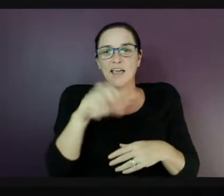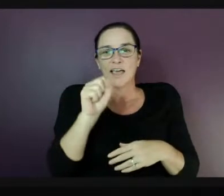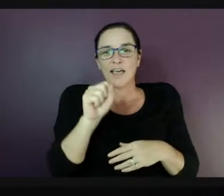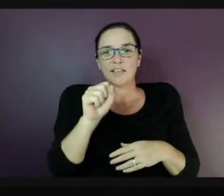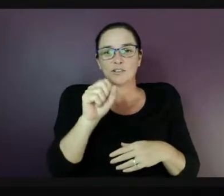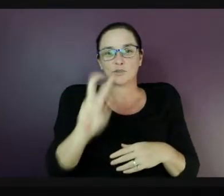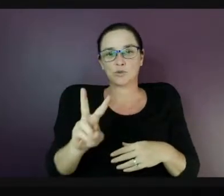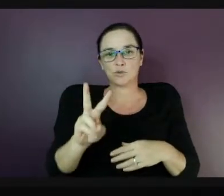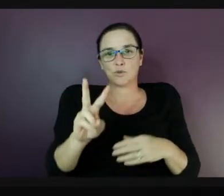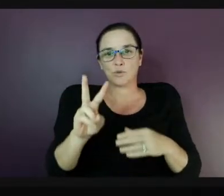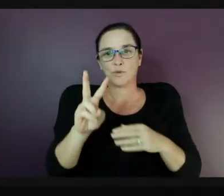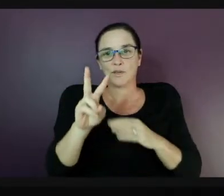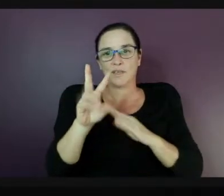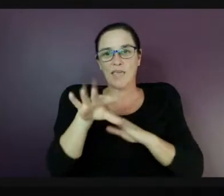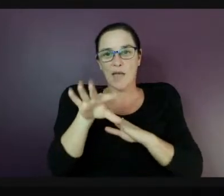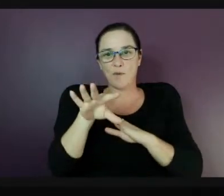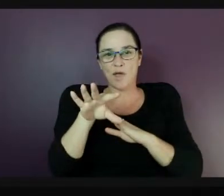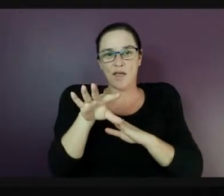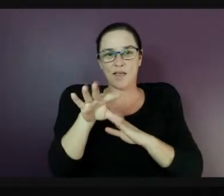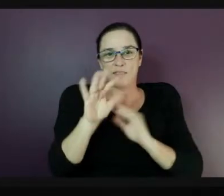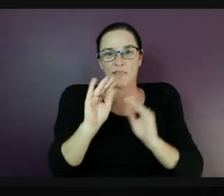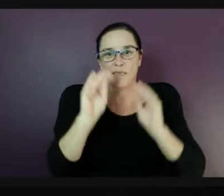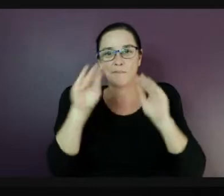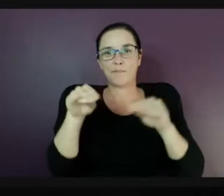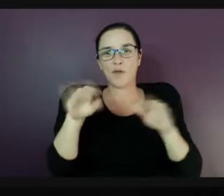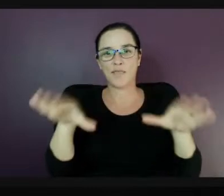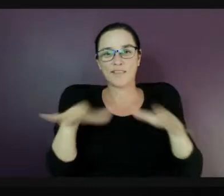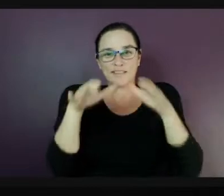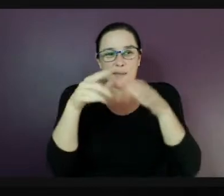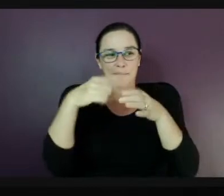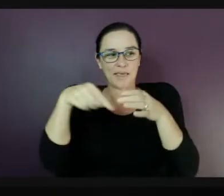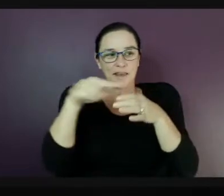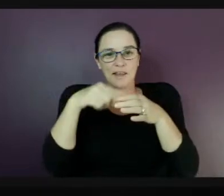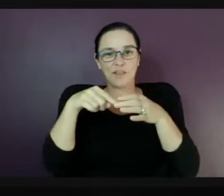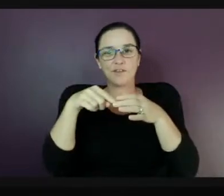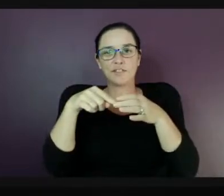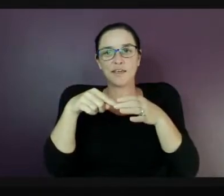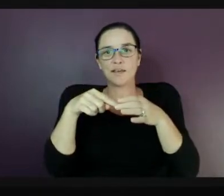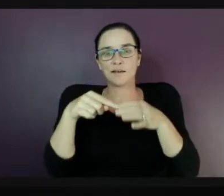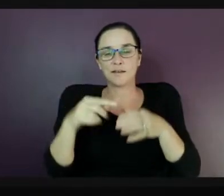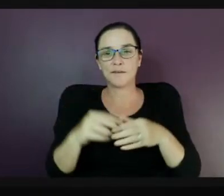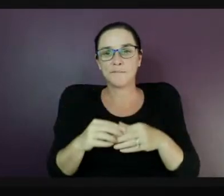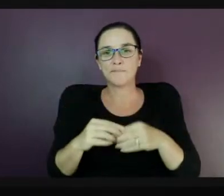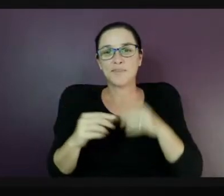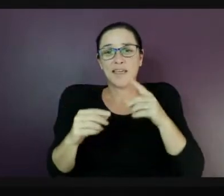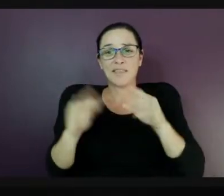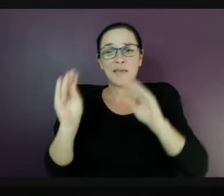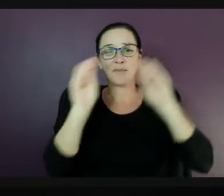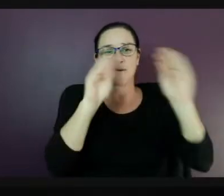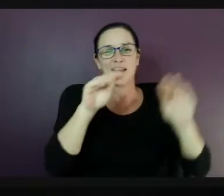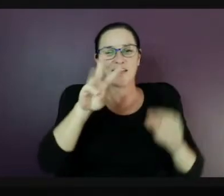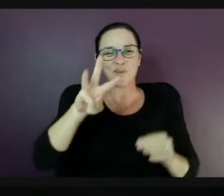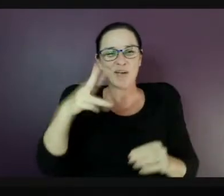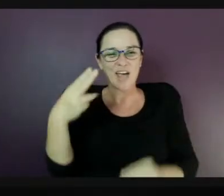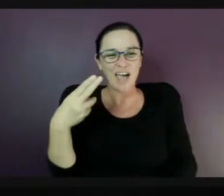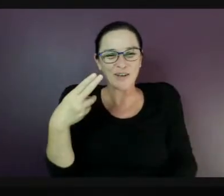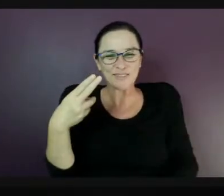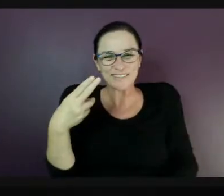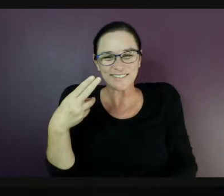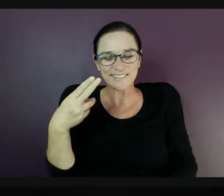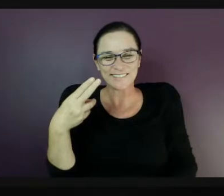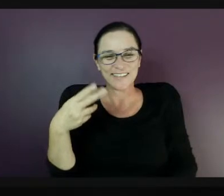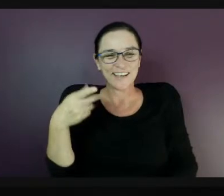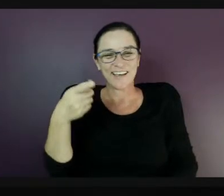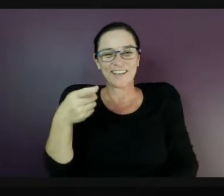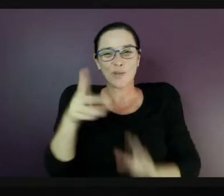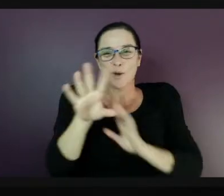deployed at the summit, so you got taken back to the USGS warehouse, and you actually have a cameo of the USGS